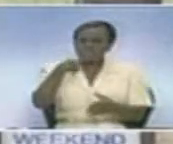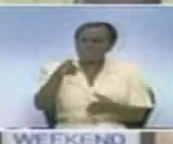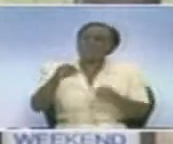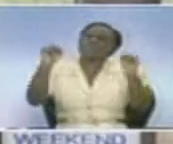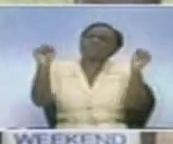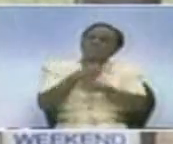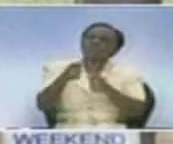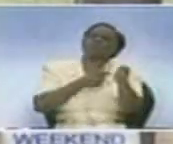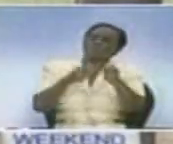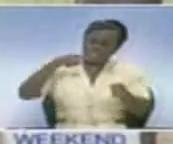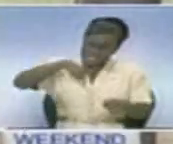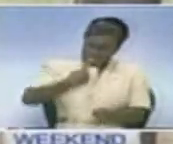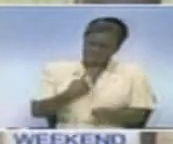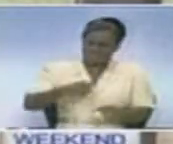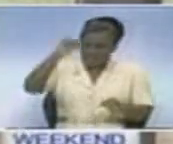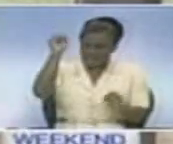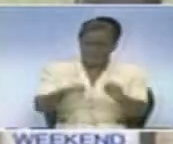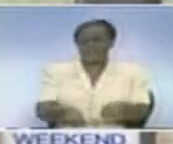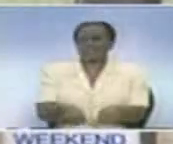uwezi, ni mimi ndio naweza.